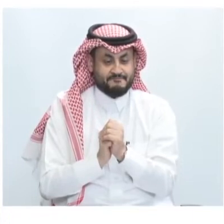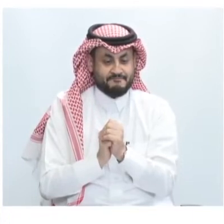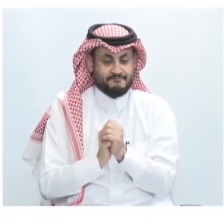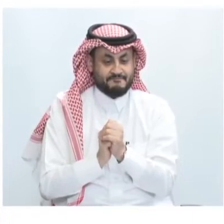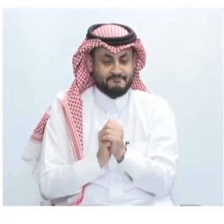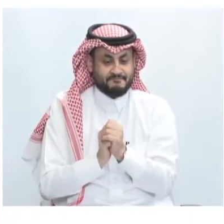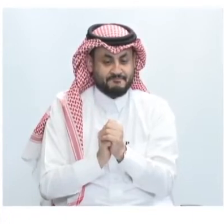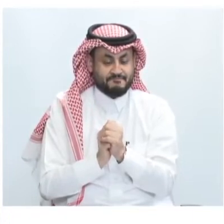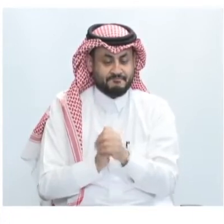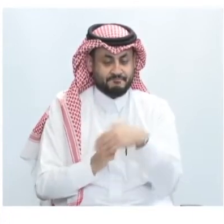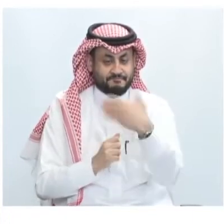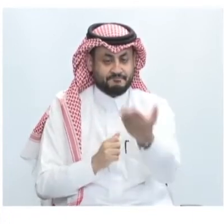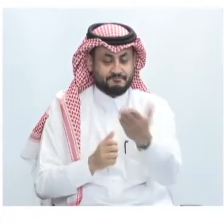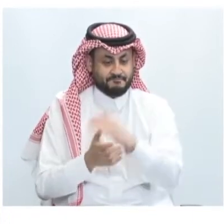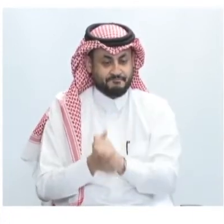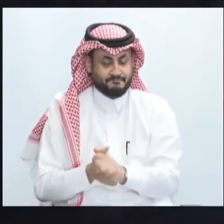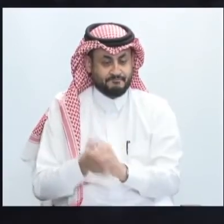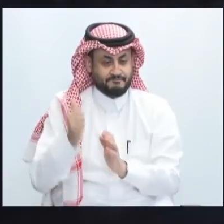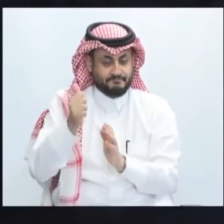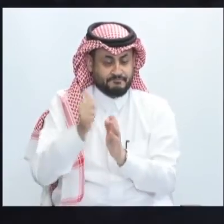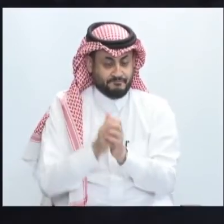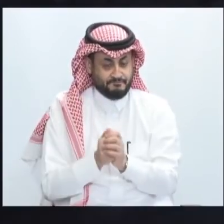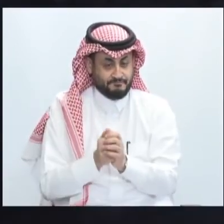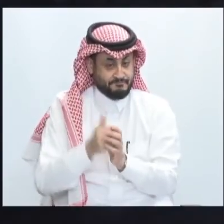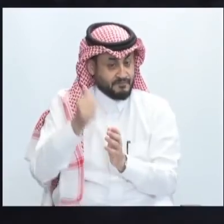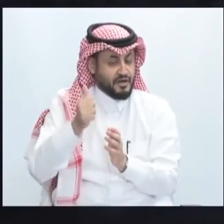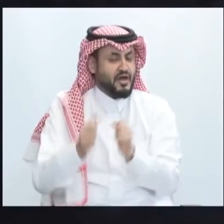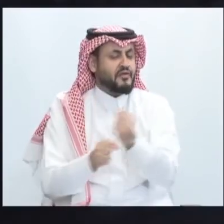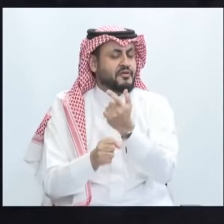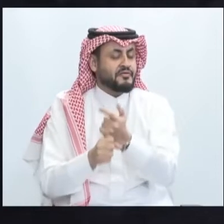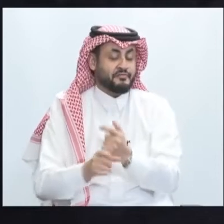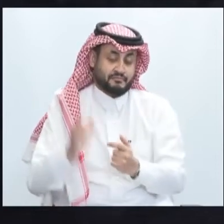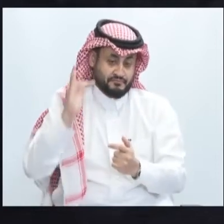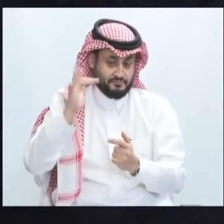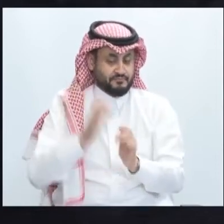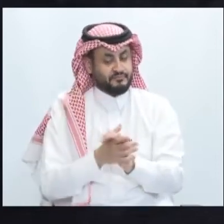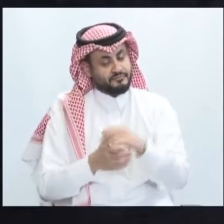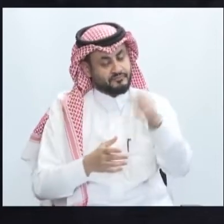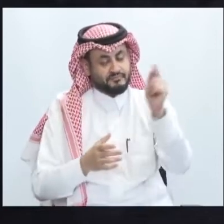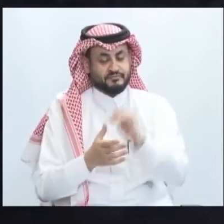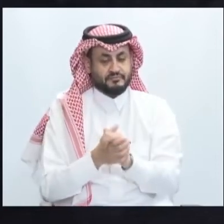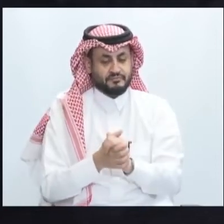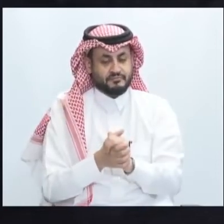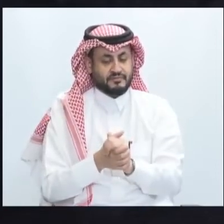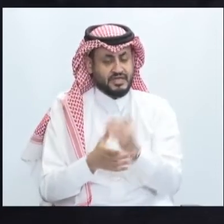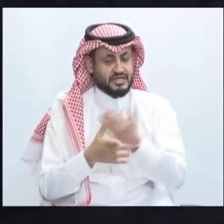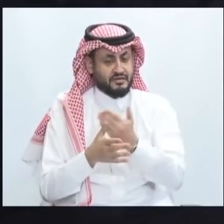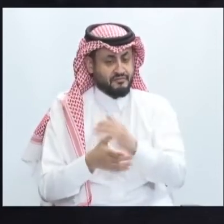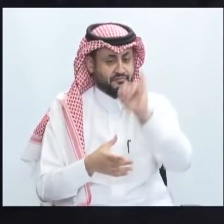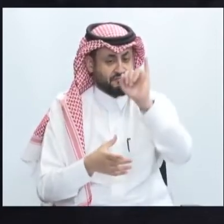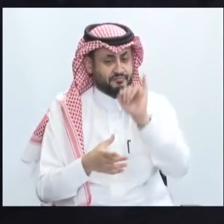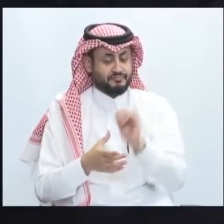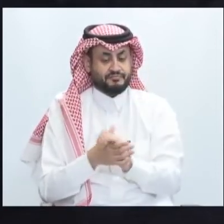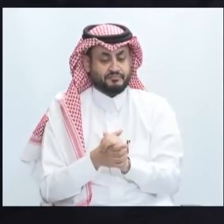now let's start. A. A. Yes, sit down on the chair. A. Why? Because